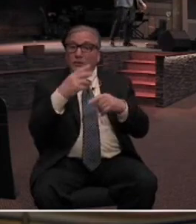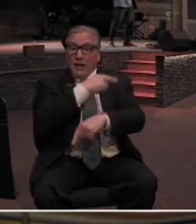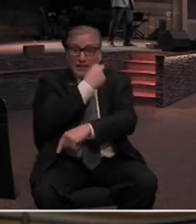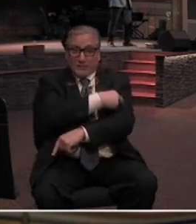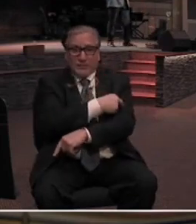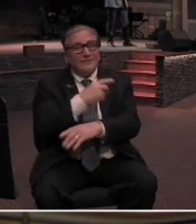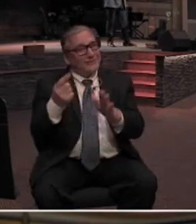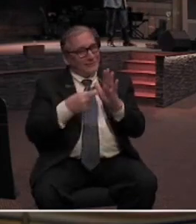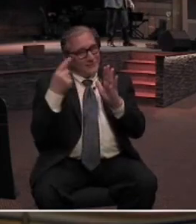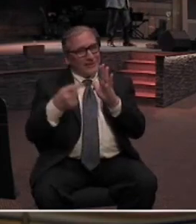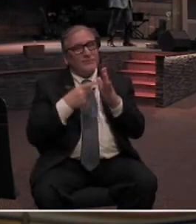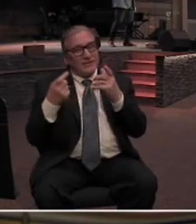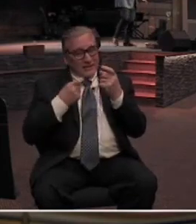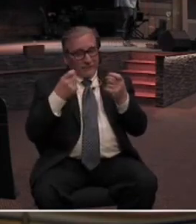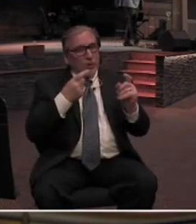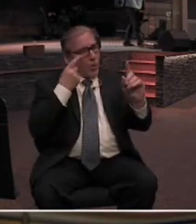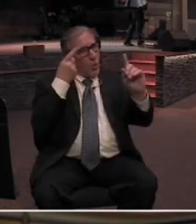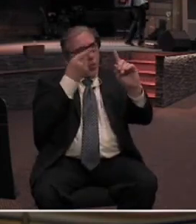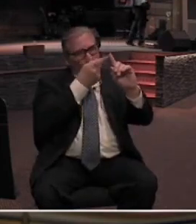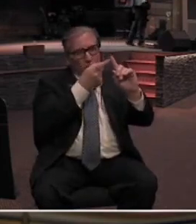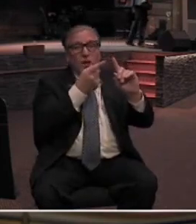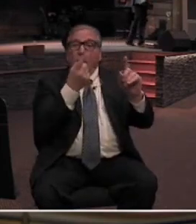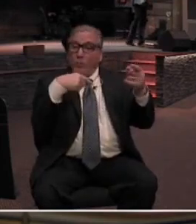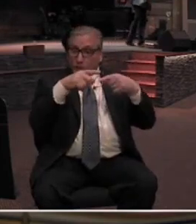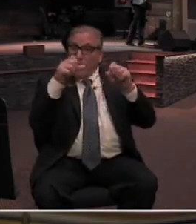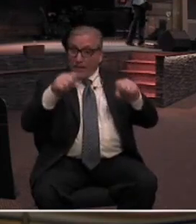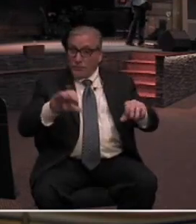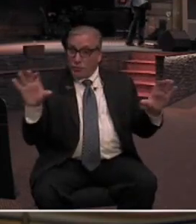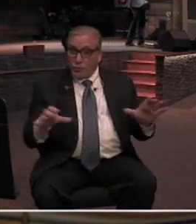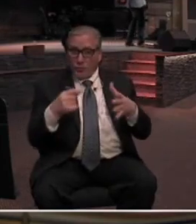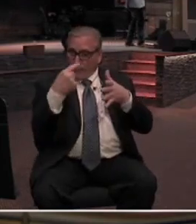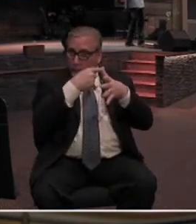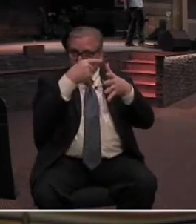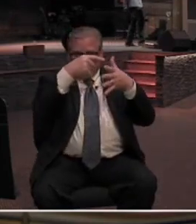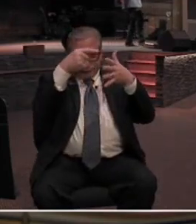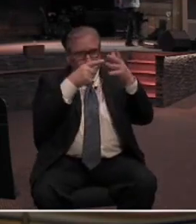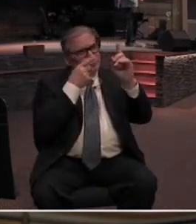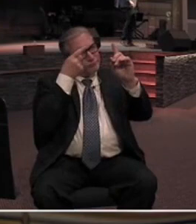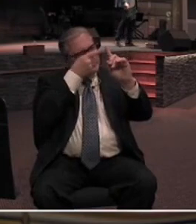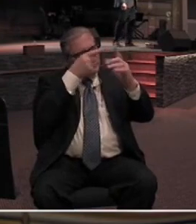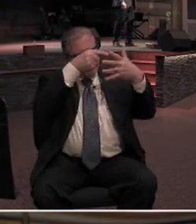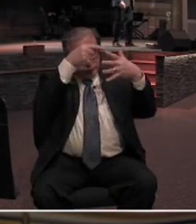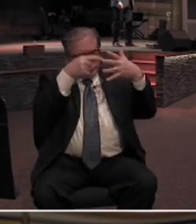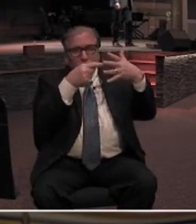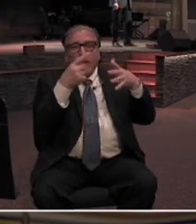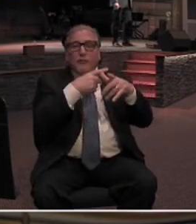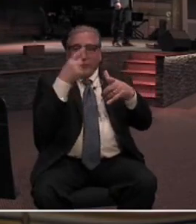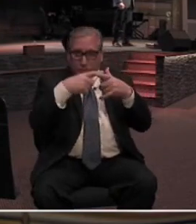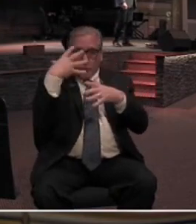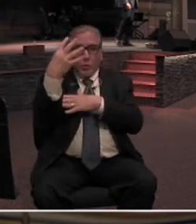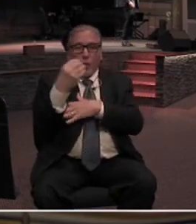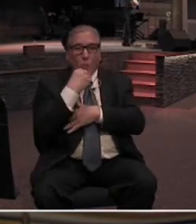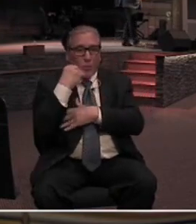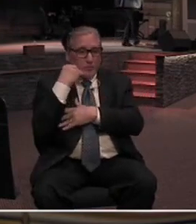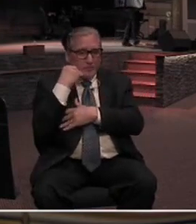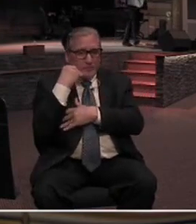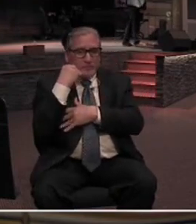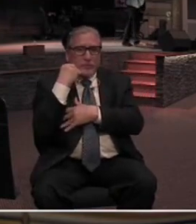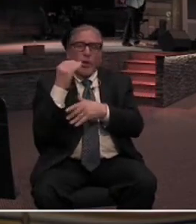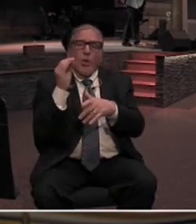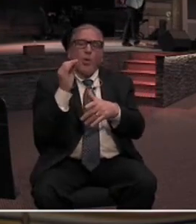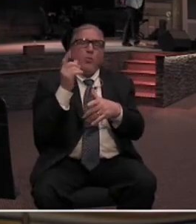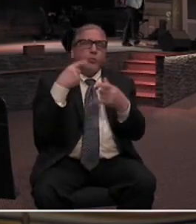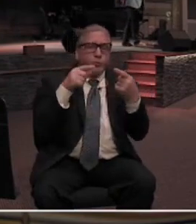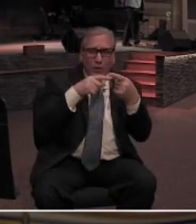they give you, you know, those goals. When you're able to do this, we'll let you out of the hospital. Or when you're able to